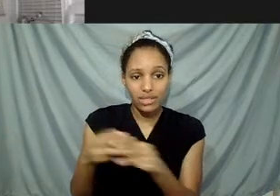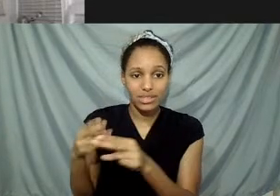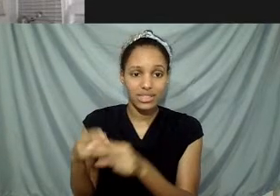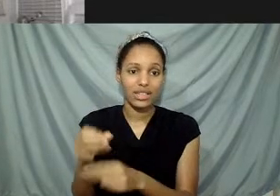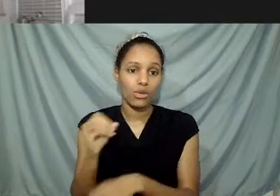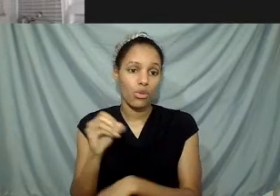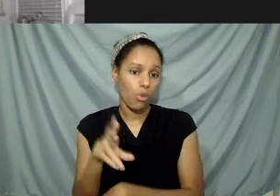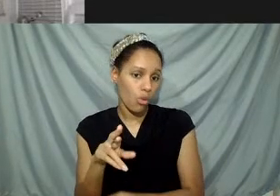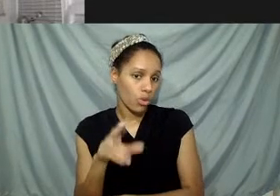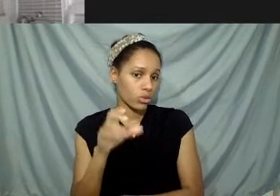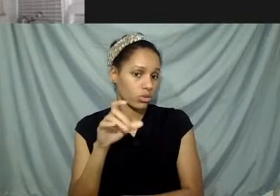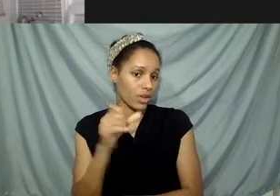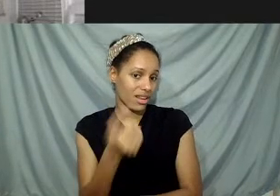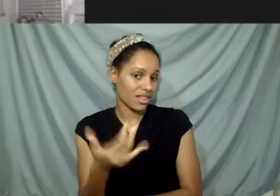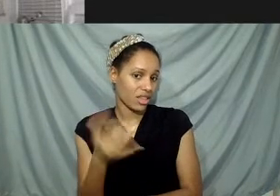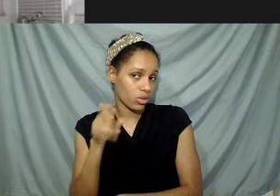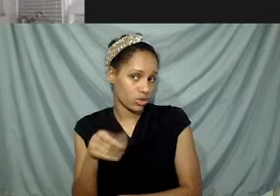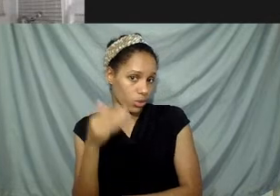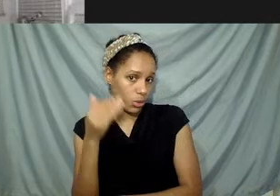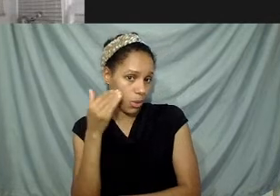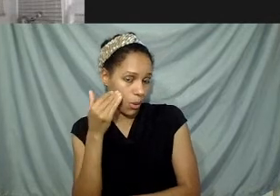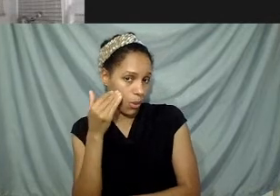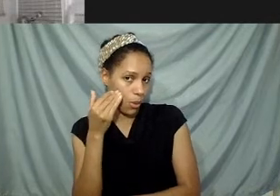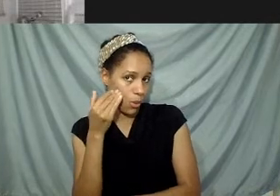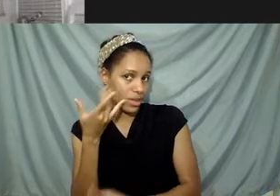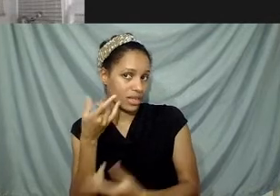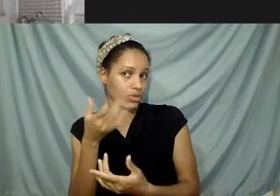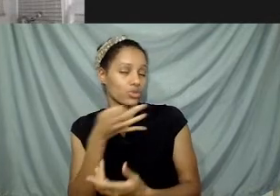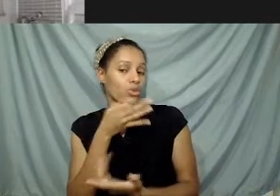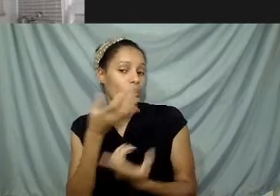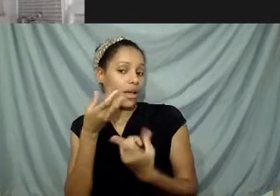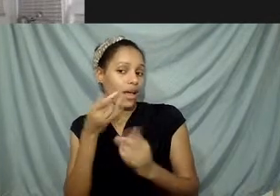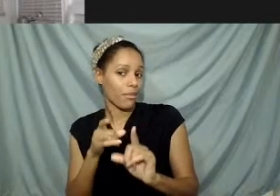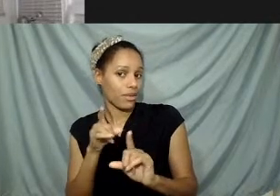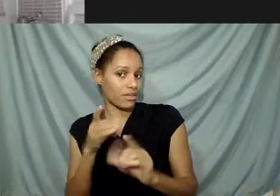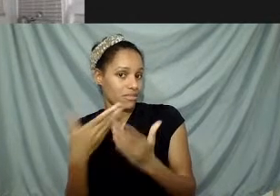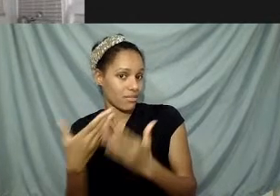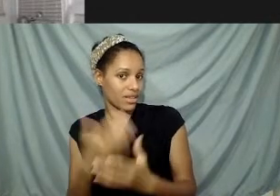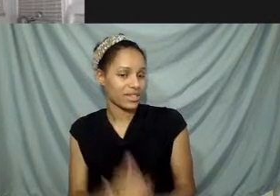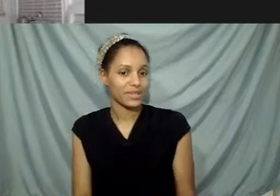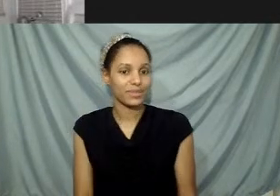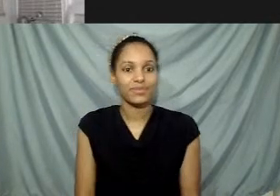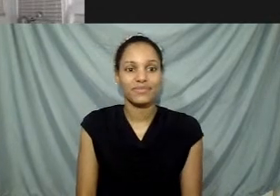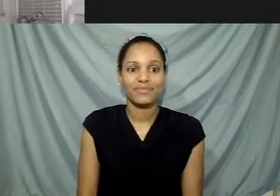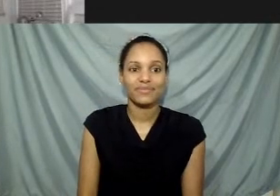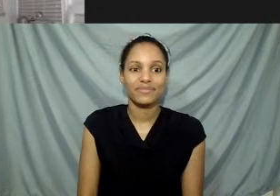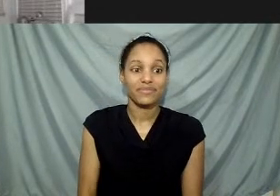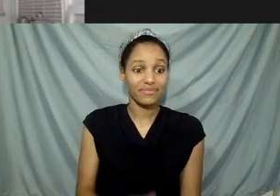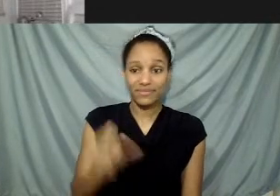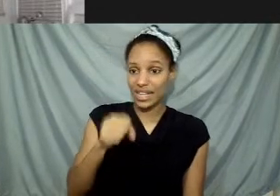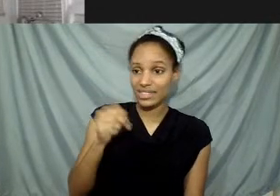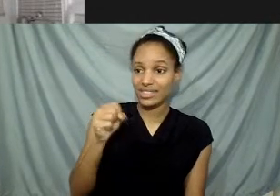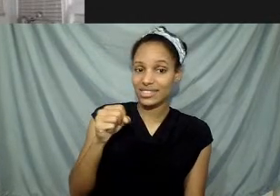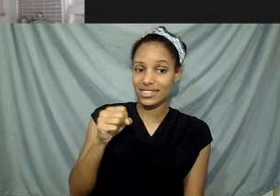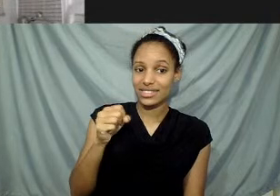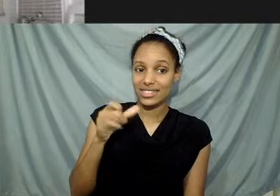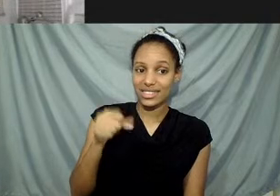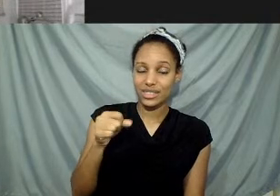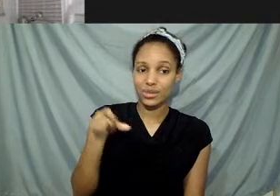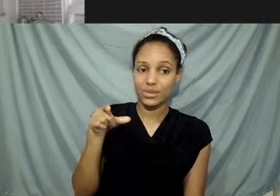there anything that we should know that's coming up maybe? The book. During COVID time. Yes, we do. Oh.